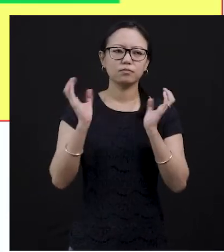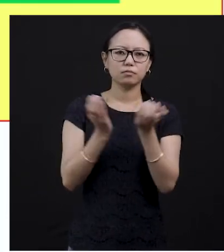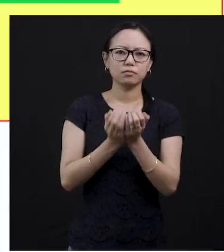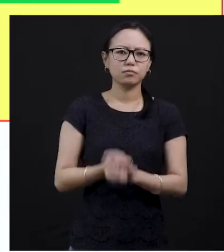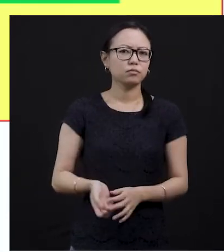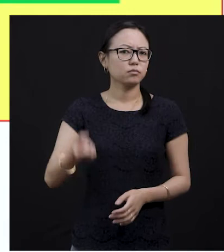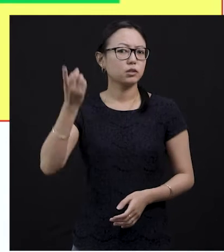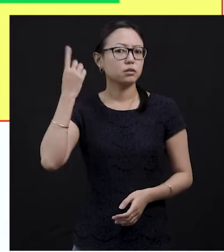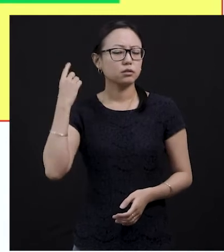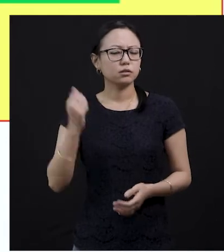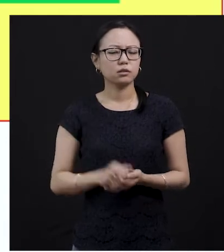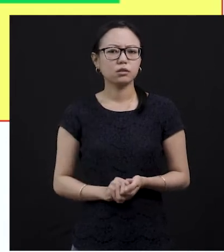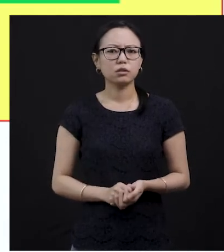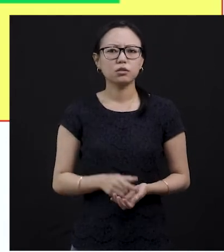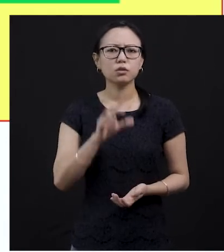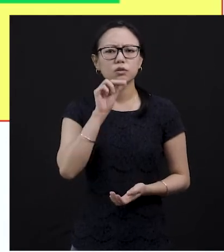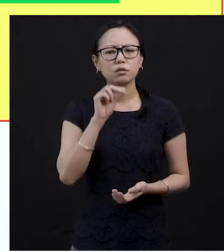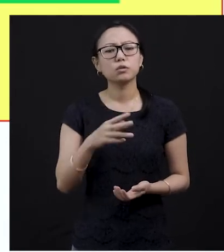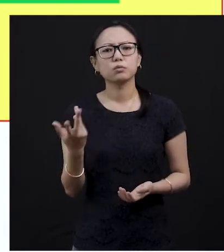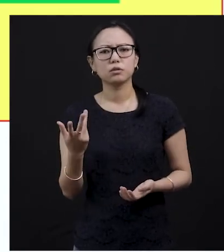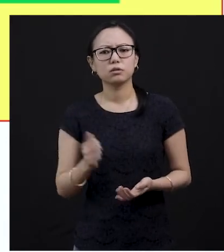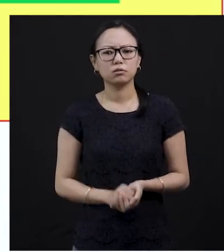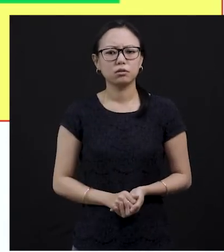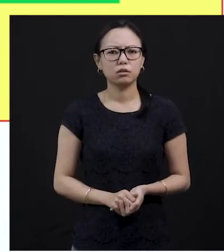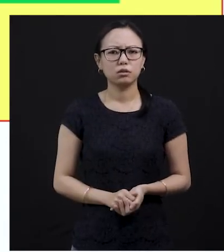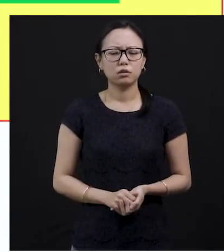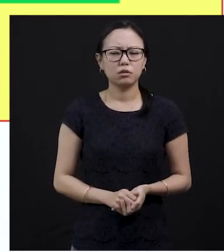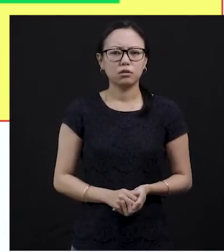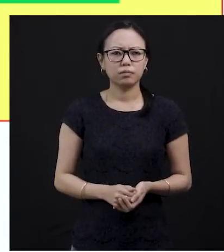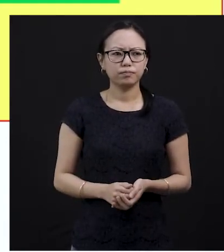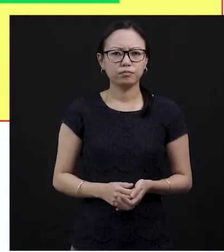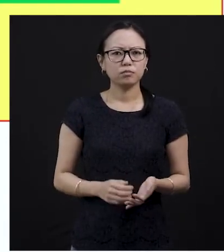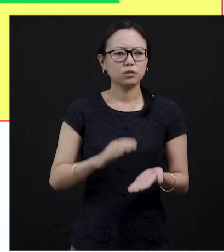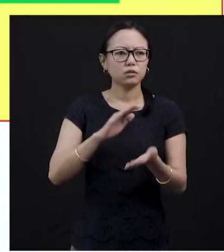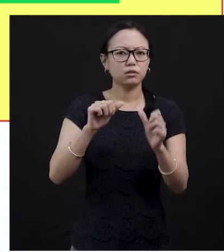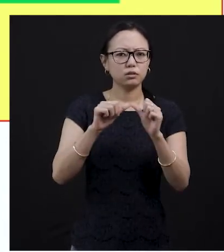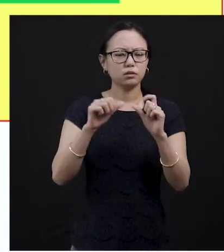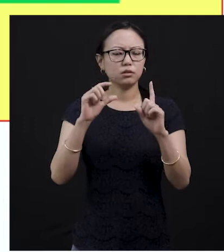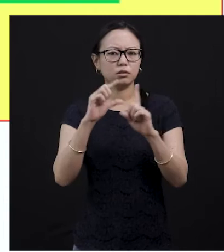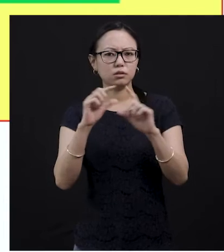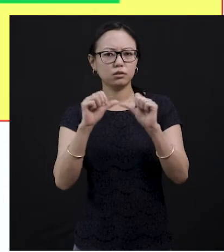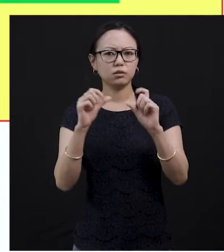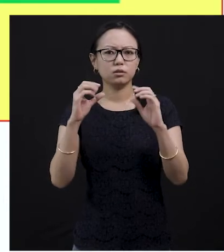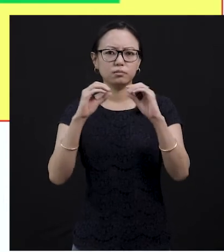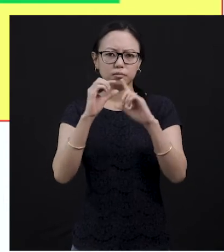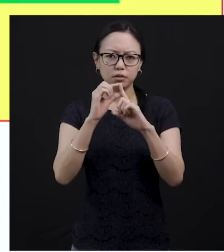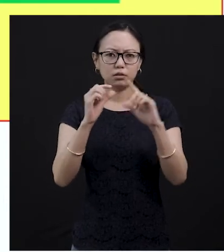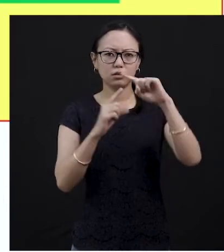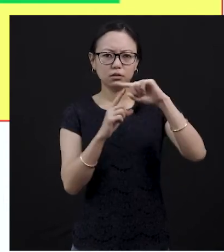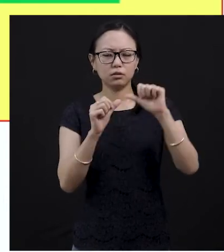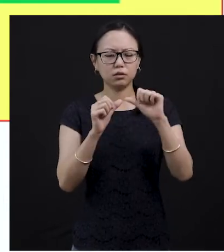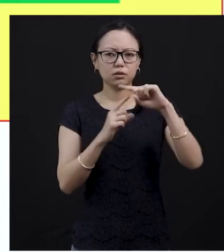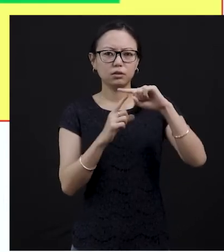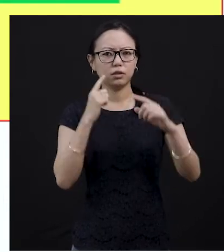we talked about adaptations, right? Children, do you remember what is adaptation? Yes? And we also talked about